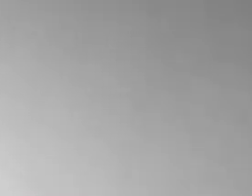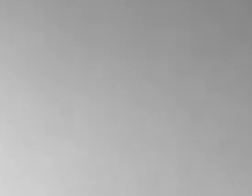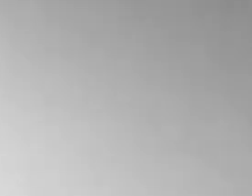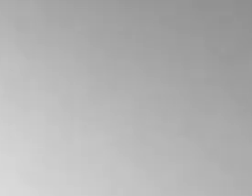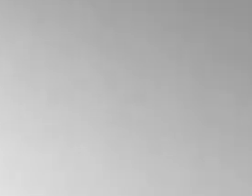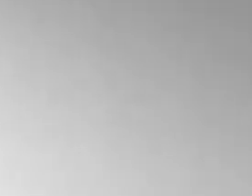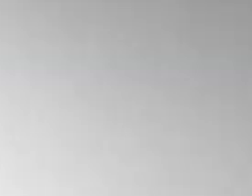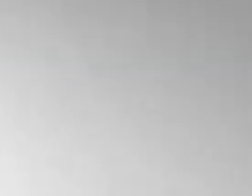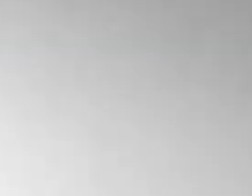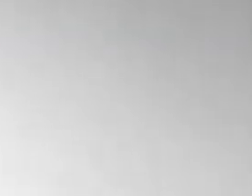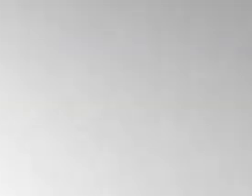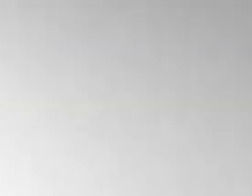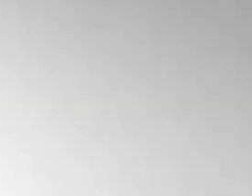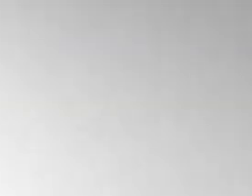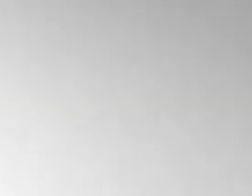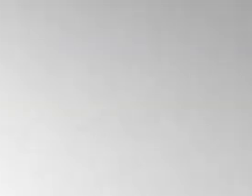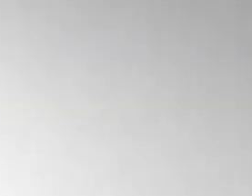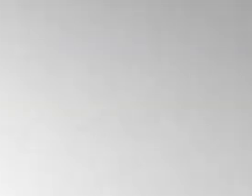that's okay, don't worry then.